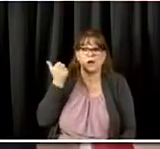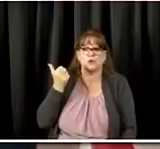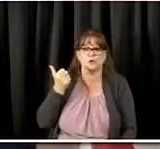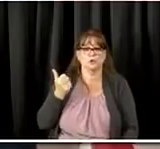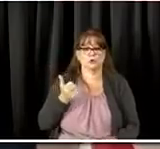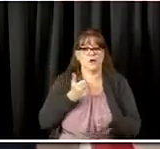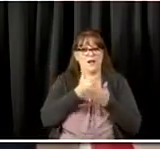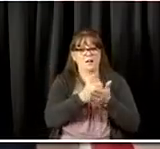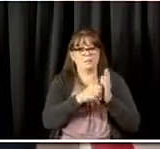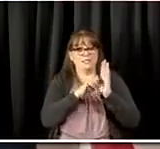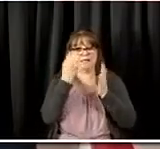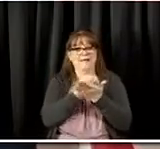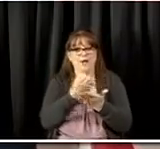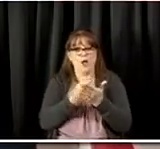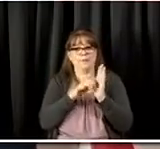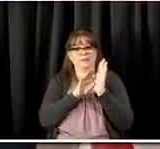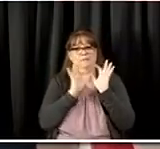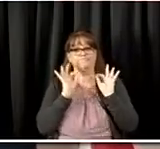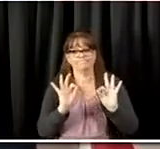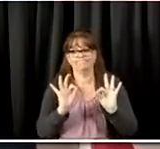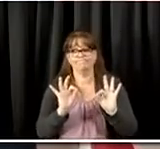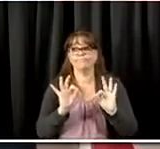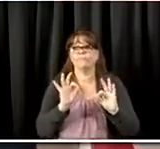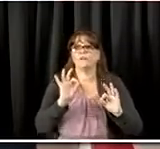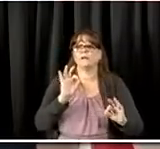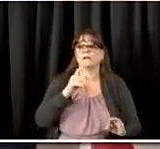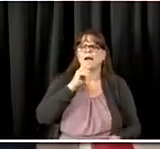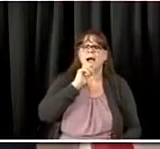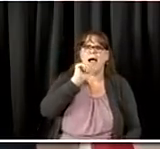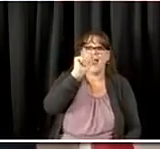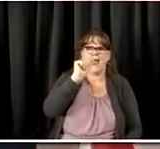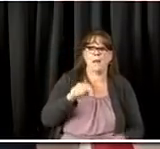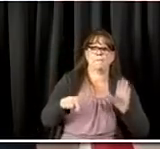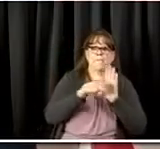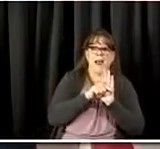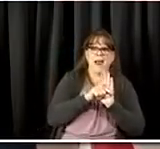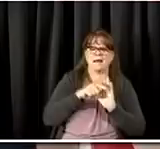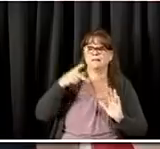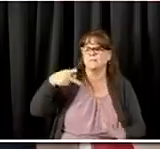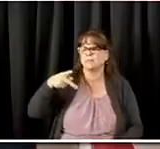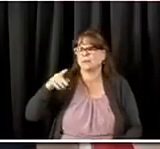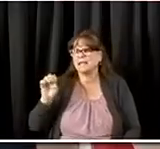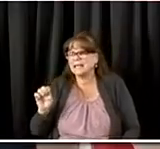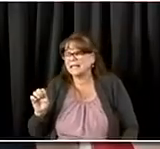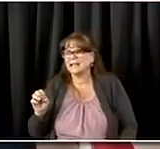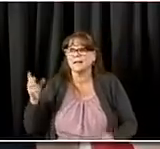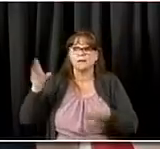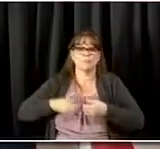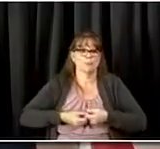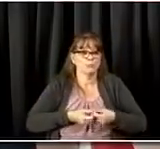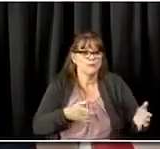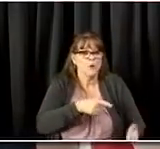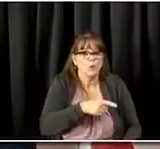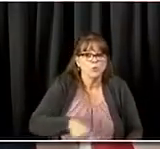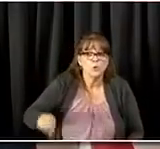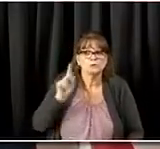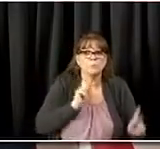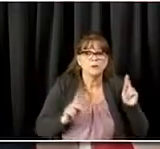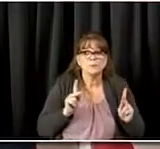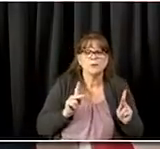minus. PPP, $1,200 to people. Those were generally the right things. Congress came together, Republicans,